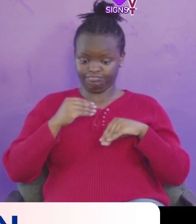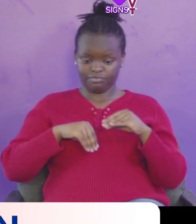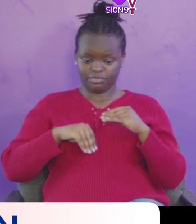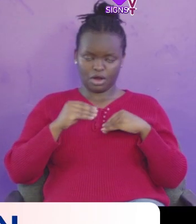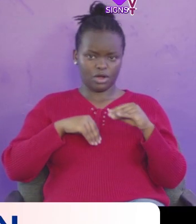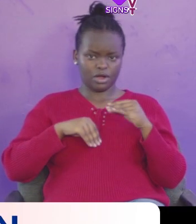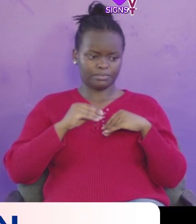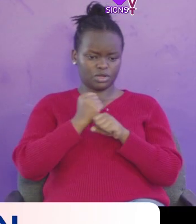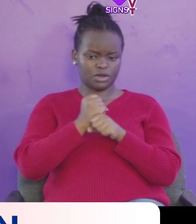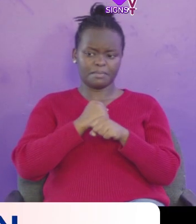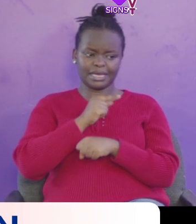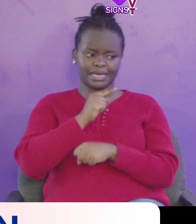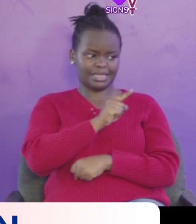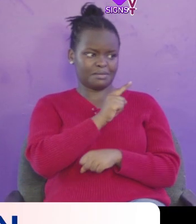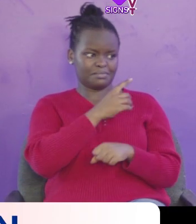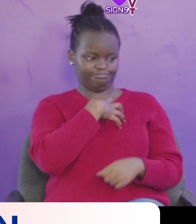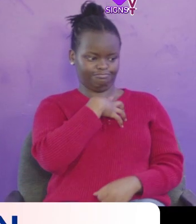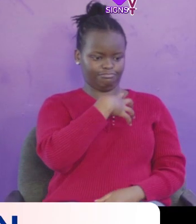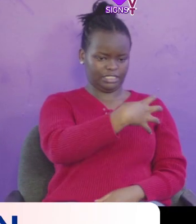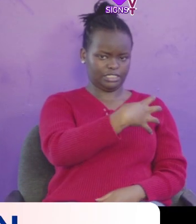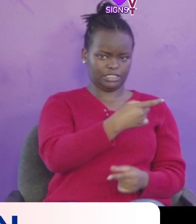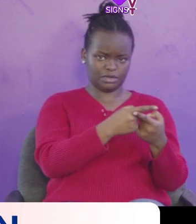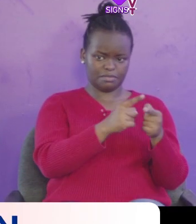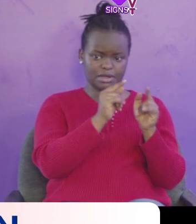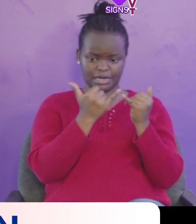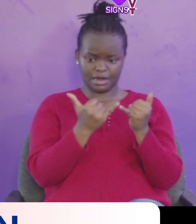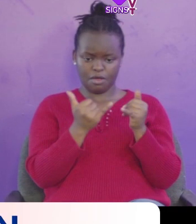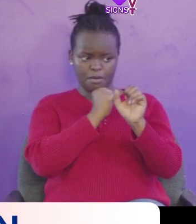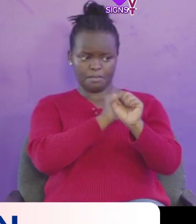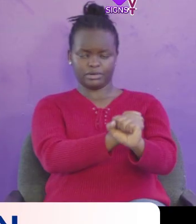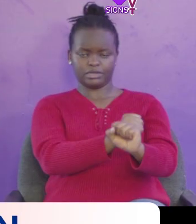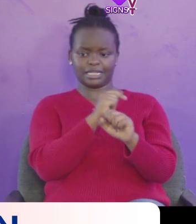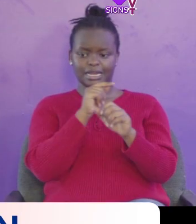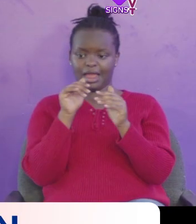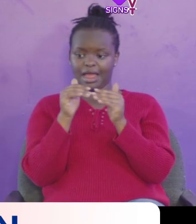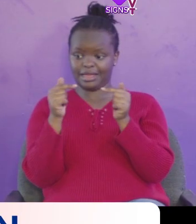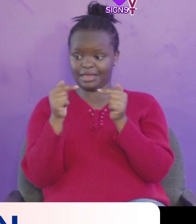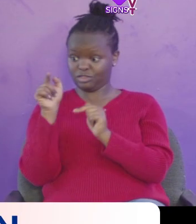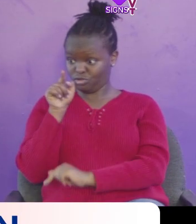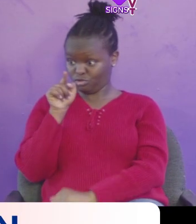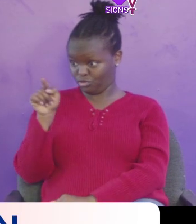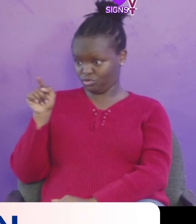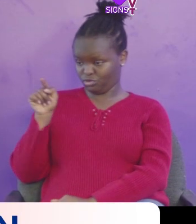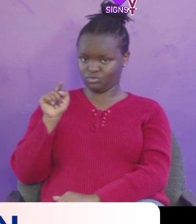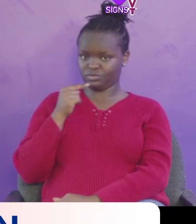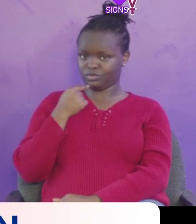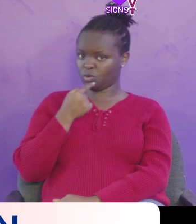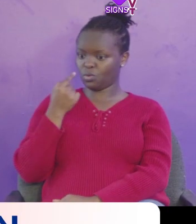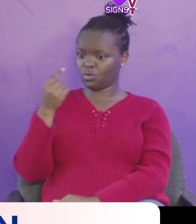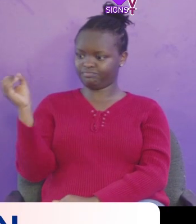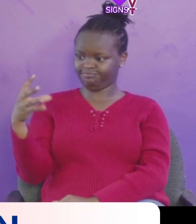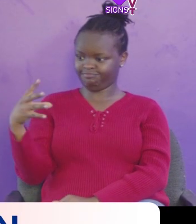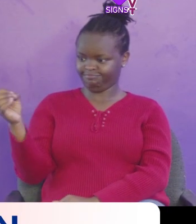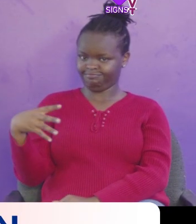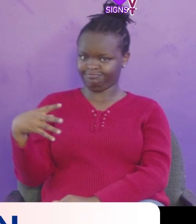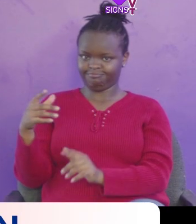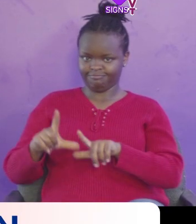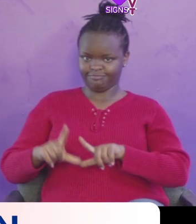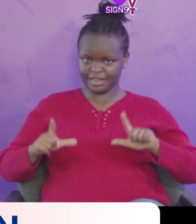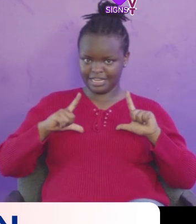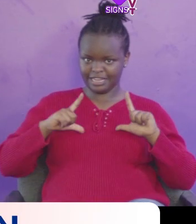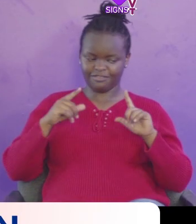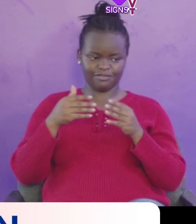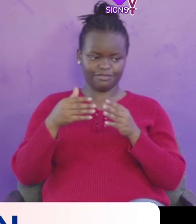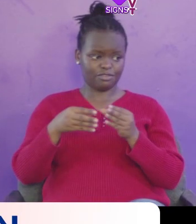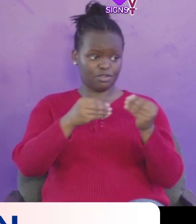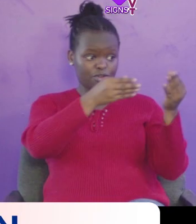imewafanya wakakuwa masonko. But sasa wanajiprotect against you guys wenye mko mageto. Mkienda huko ni